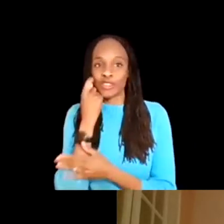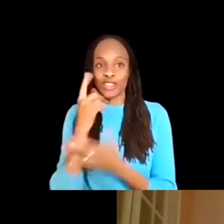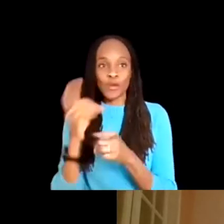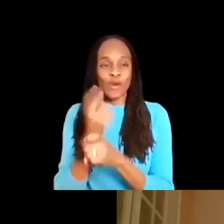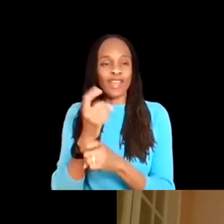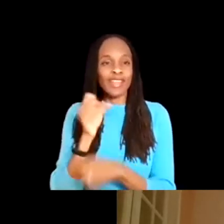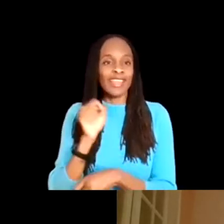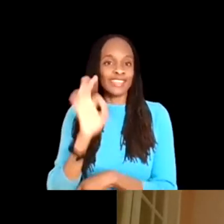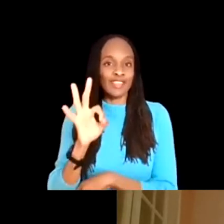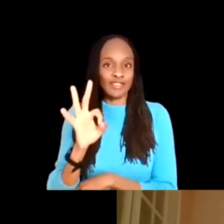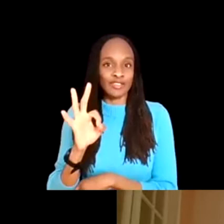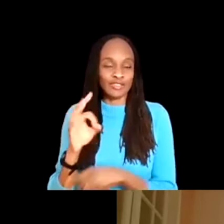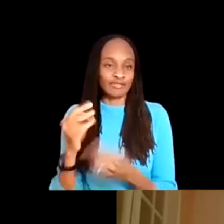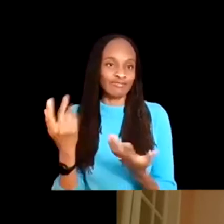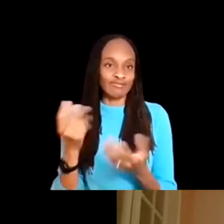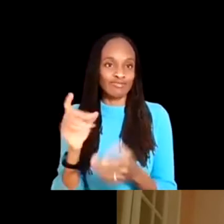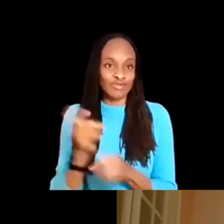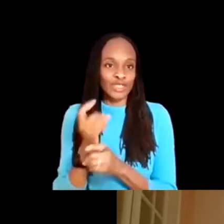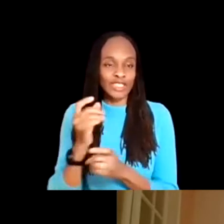Film Reining Grant.